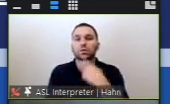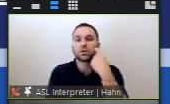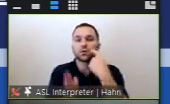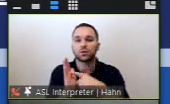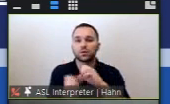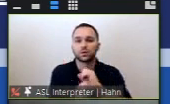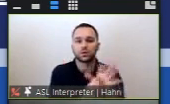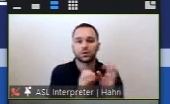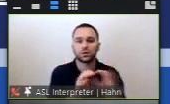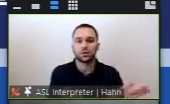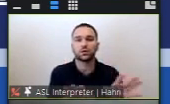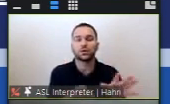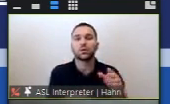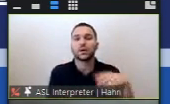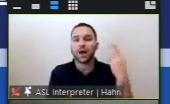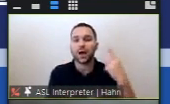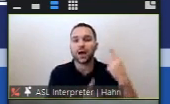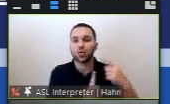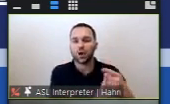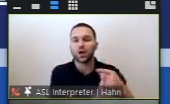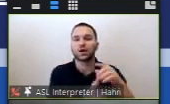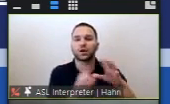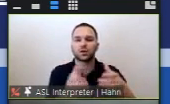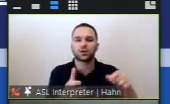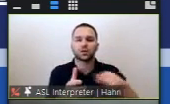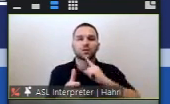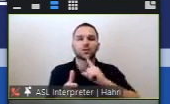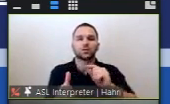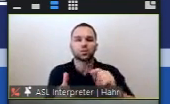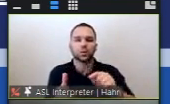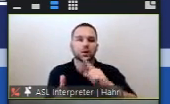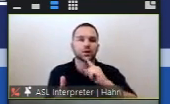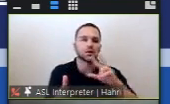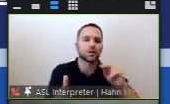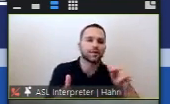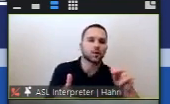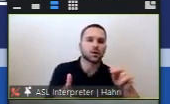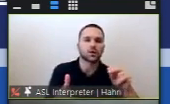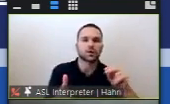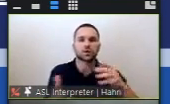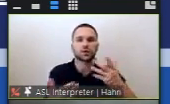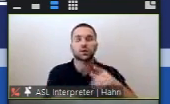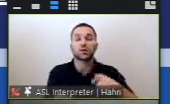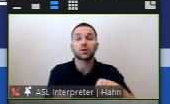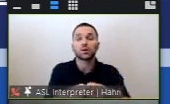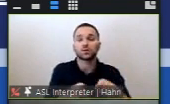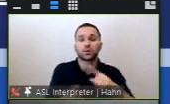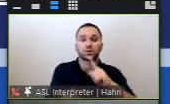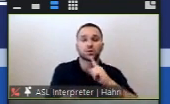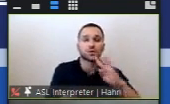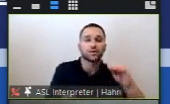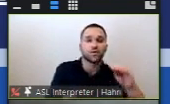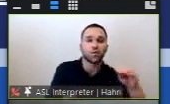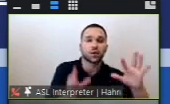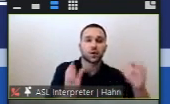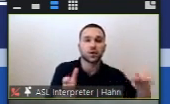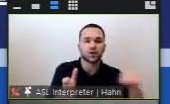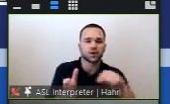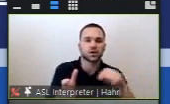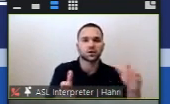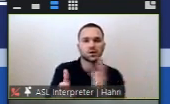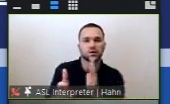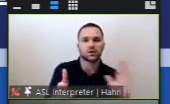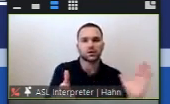disease transmission in our 20 to 30 something population, even our 40 something population. That tends to be the population that is out and